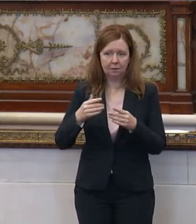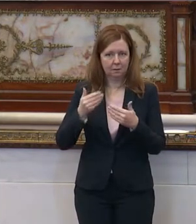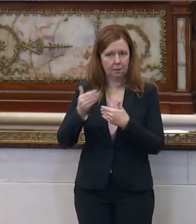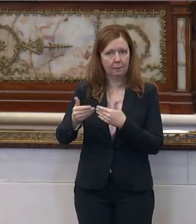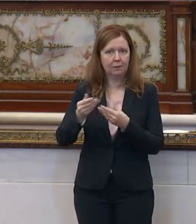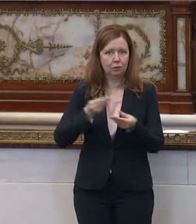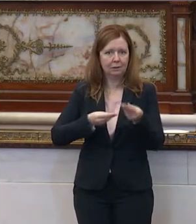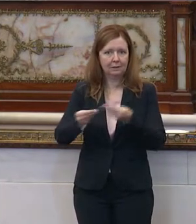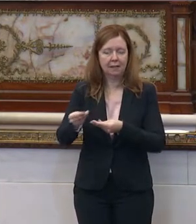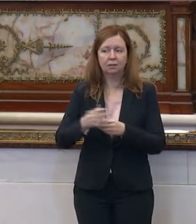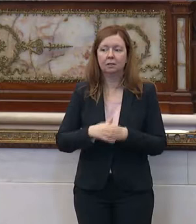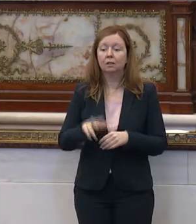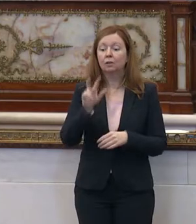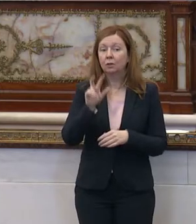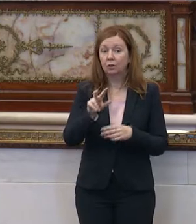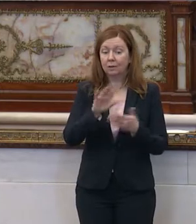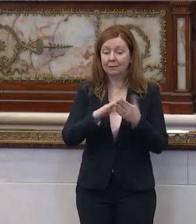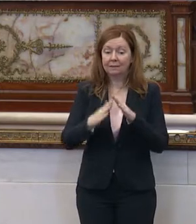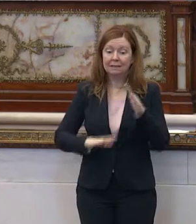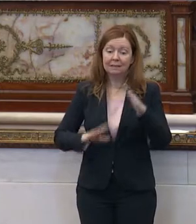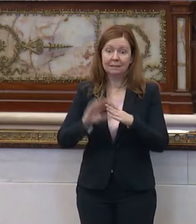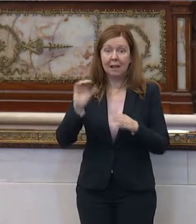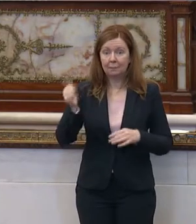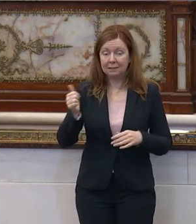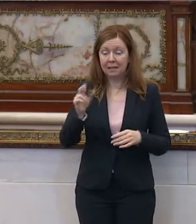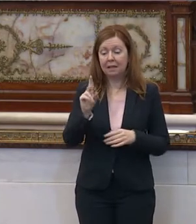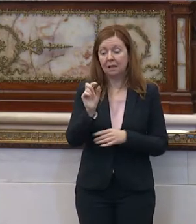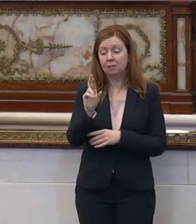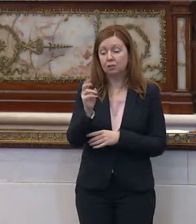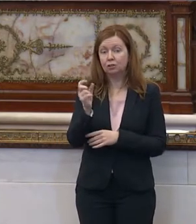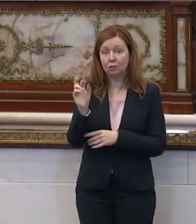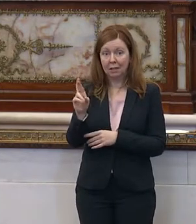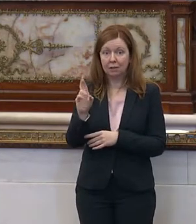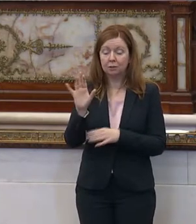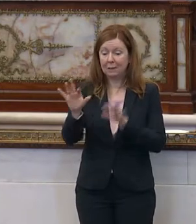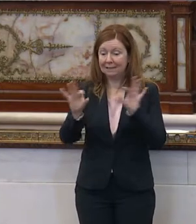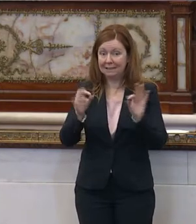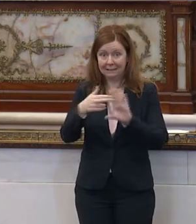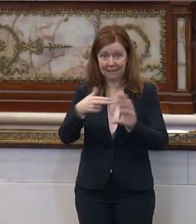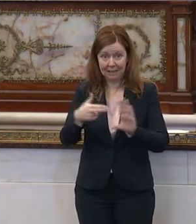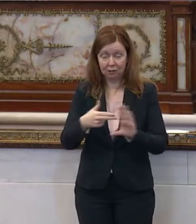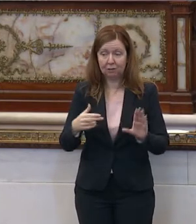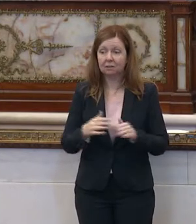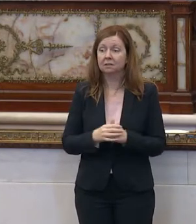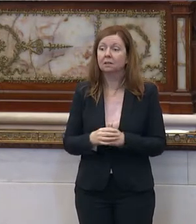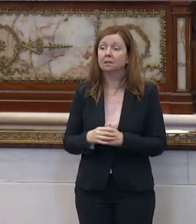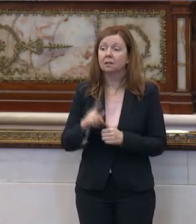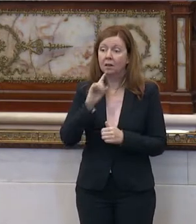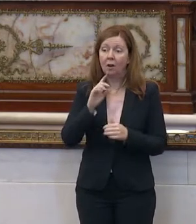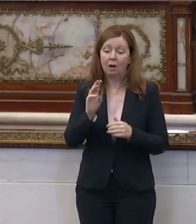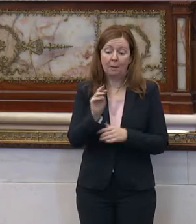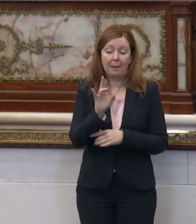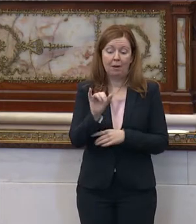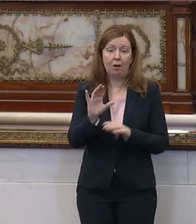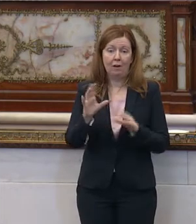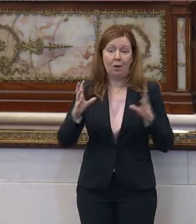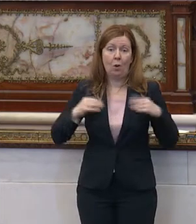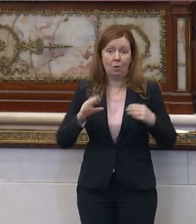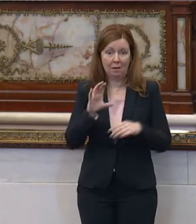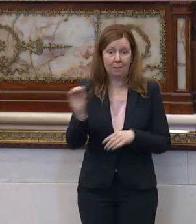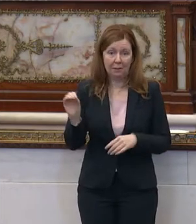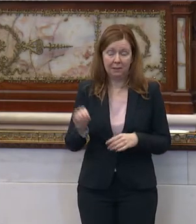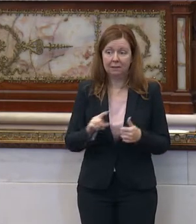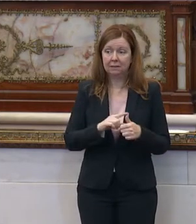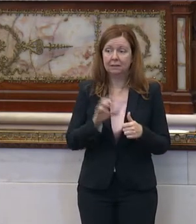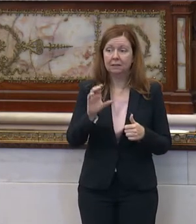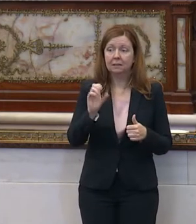transaction, three of the city's top 10 underwriters by designations are minority-owned firms. That would be